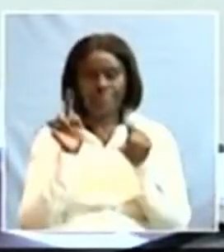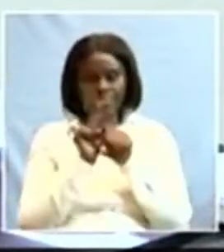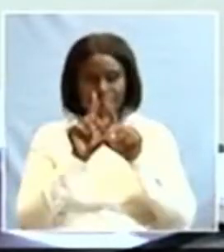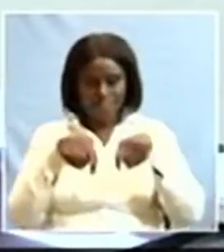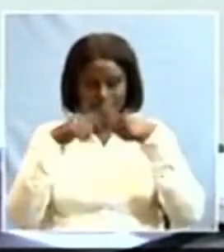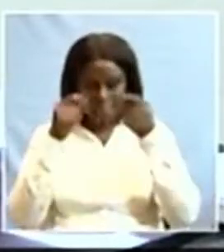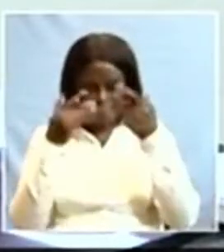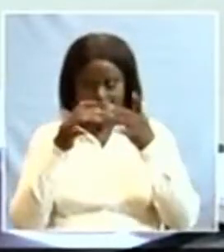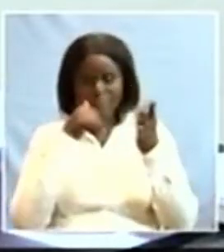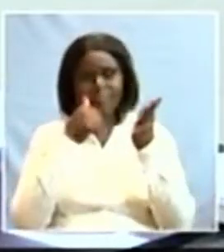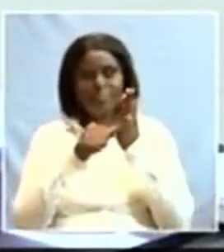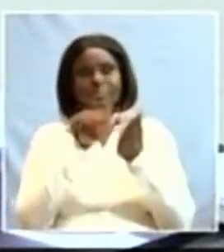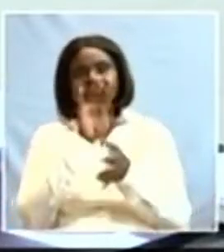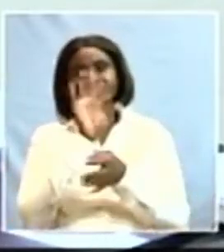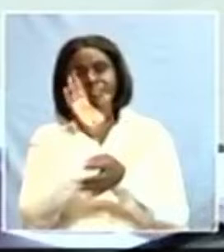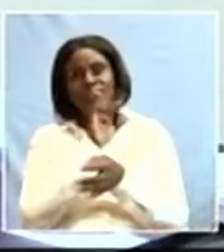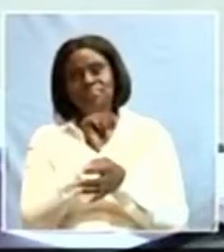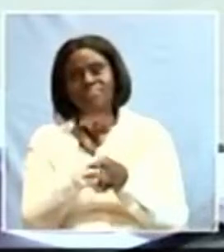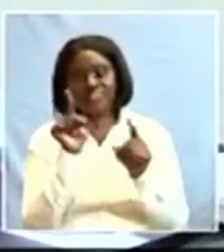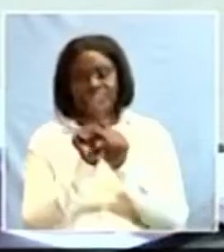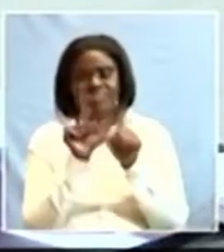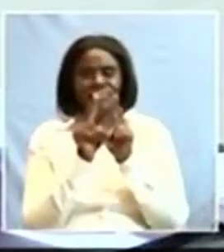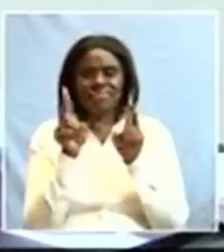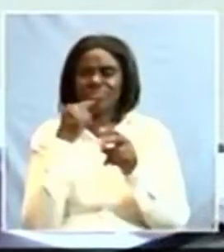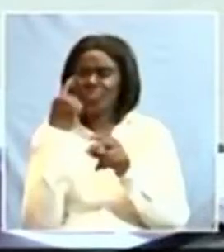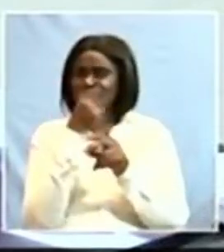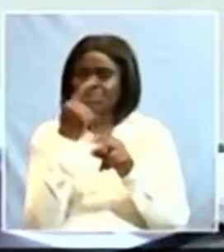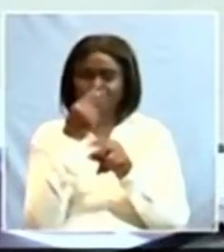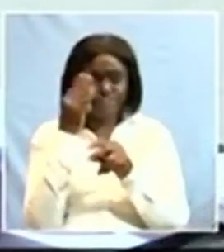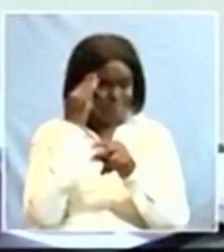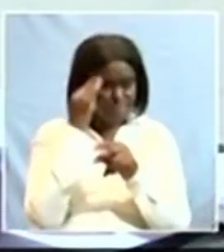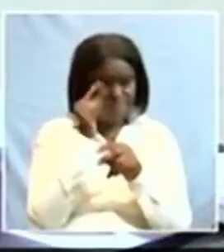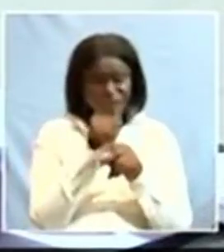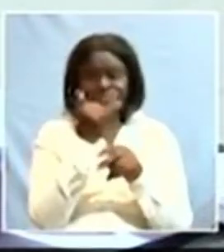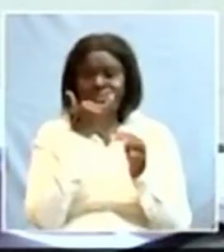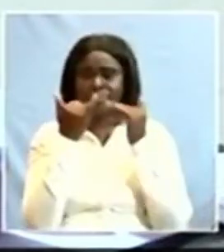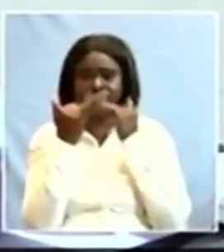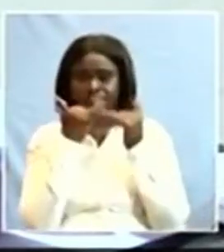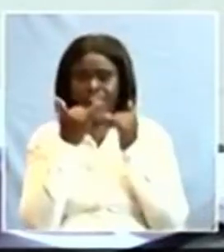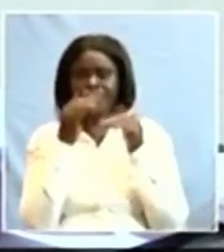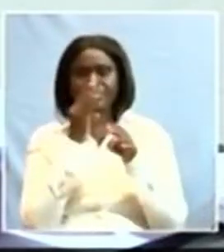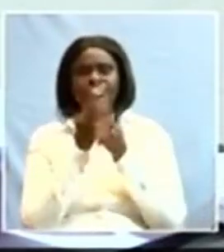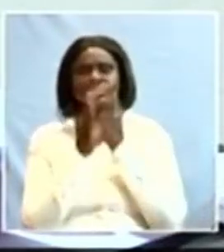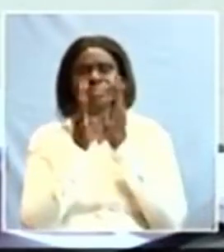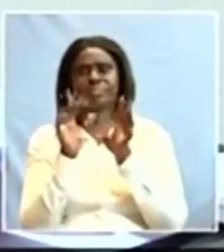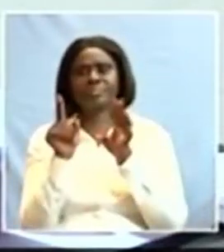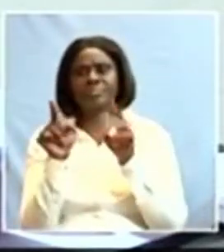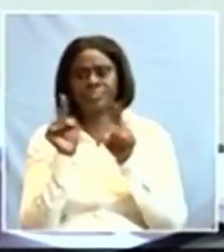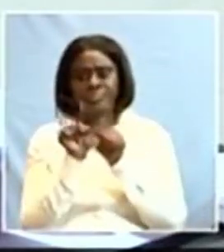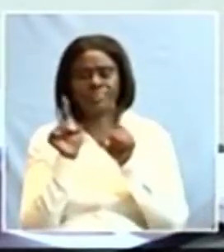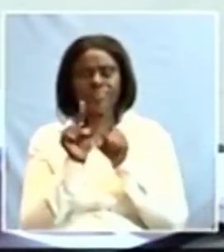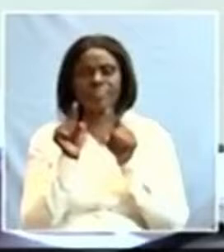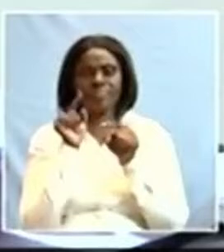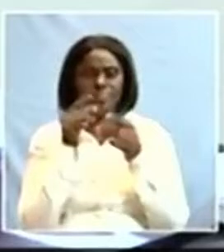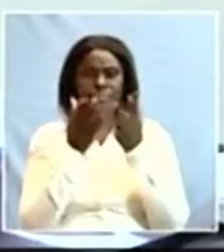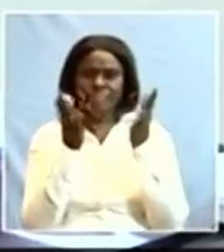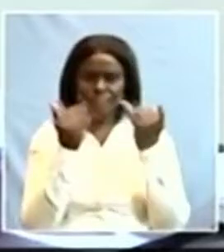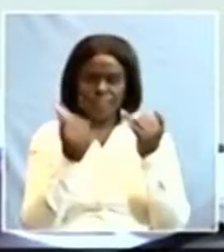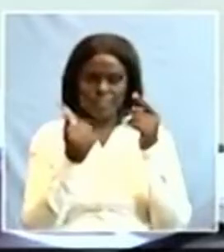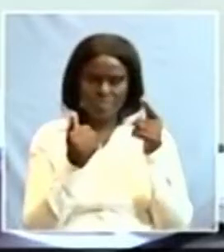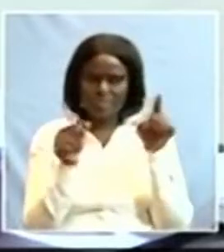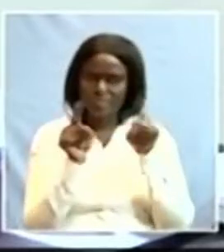offered the letter there. So who noticed those mistakes? You are saying the contractor, where is